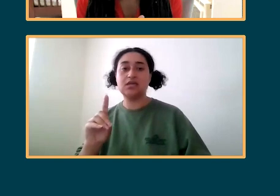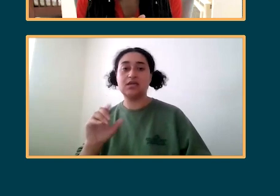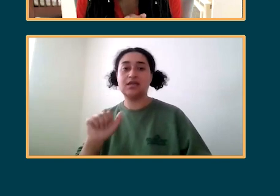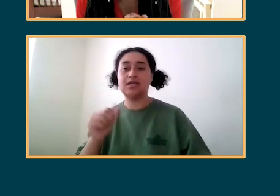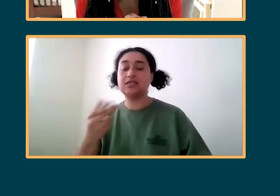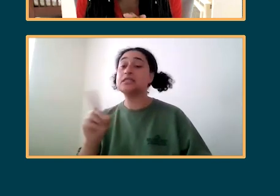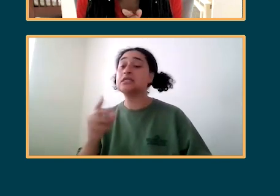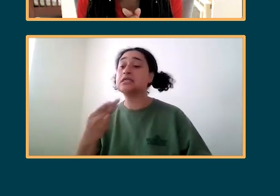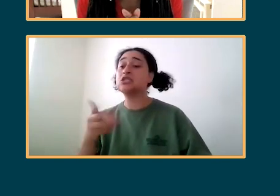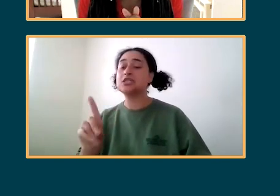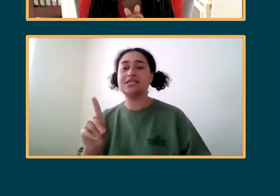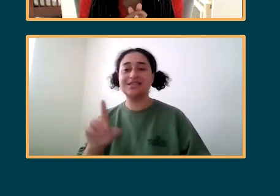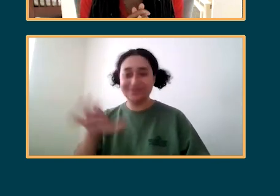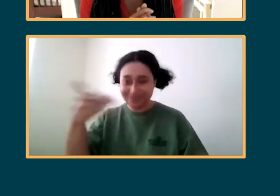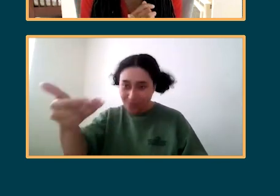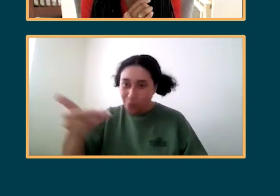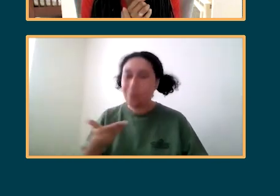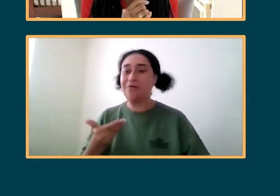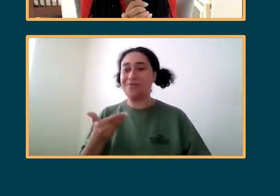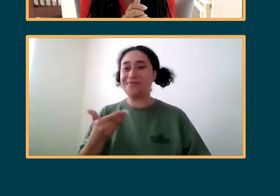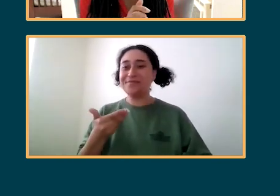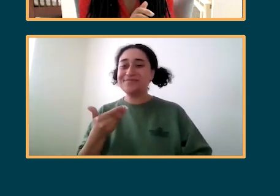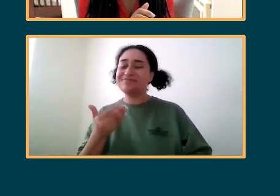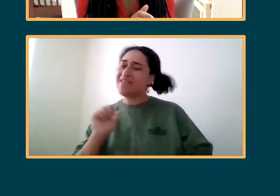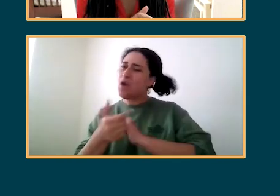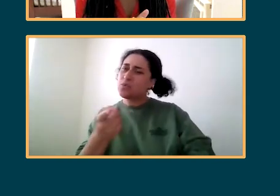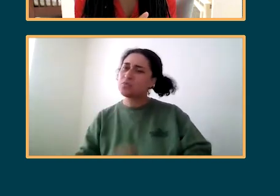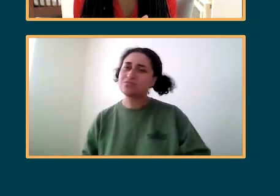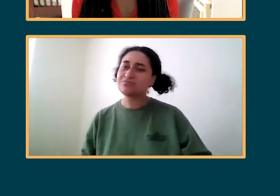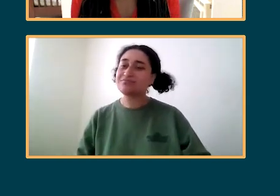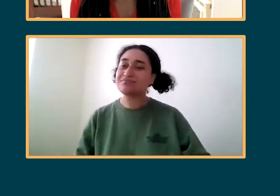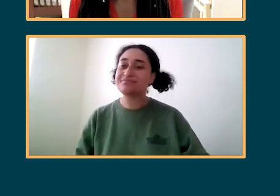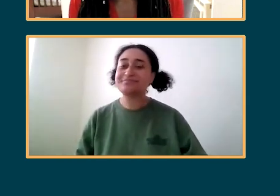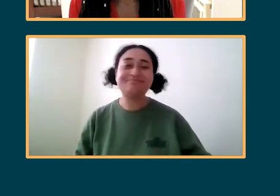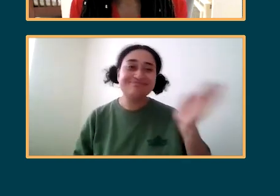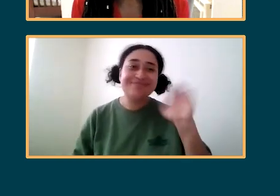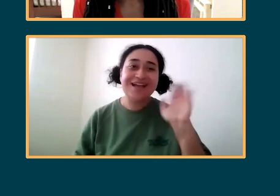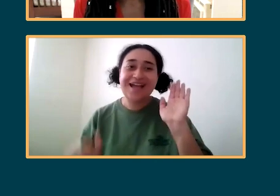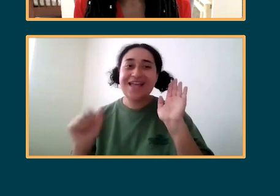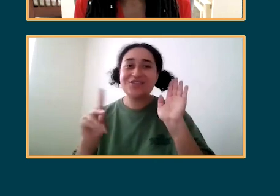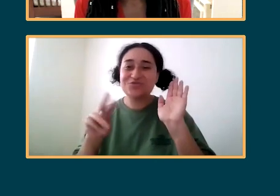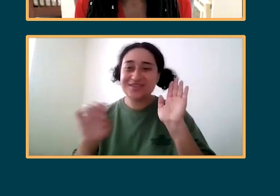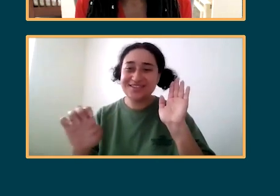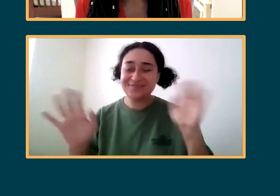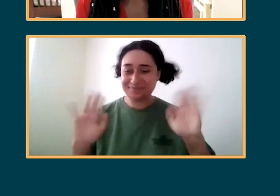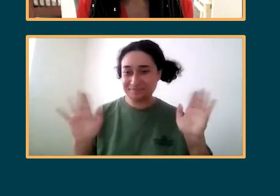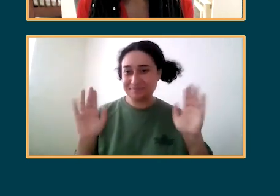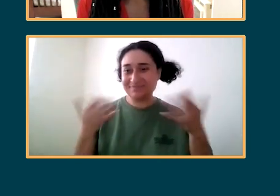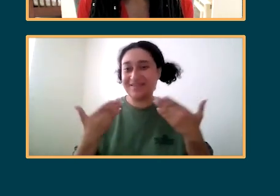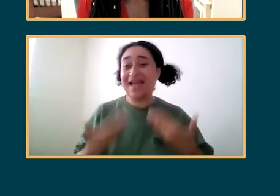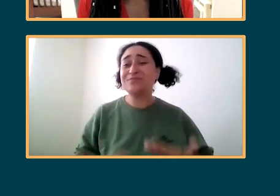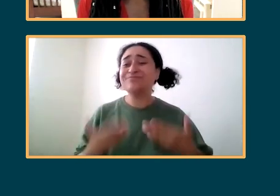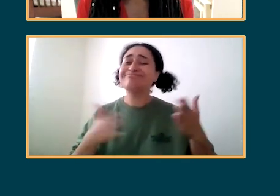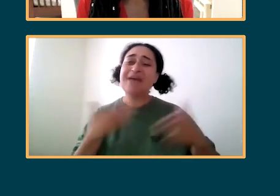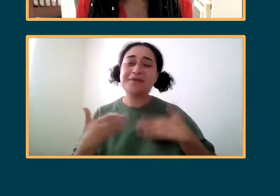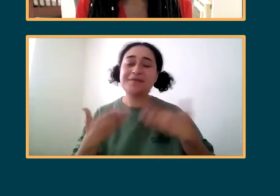ADHD. Adrienne, welcome to the virtual couch. How are you? Hi, this is Adrienne. Hi, I'm so happy to